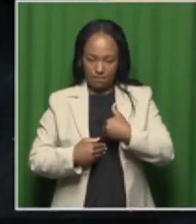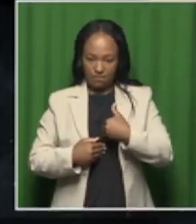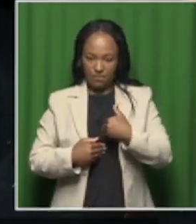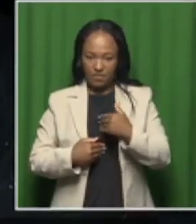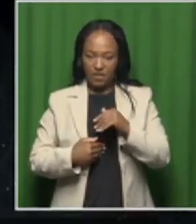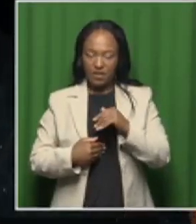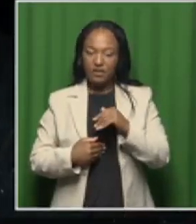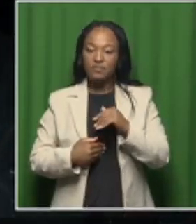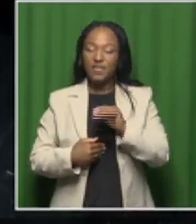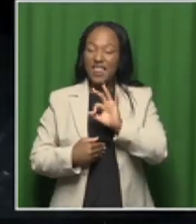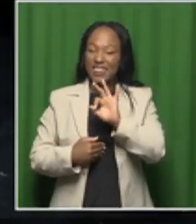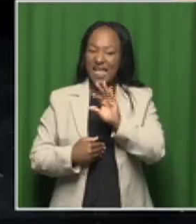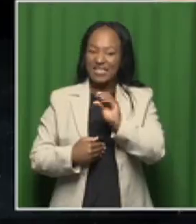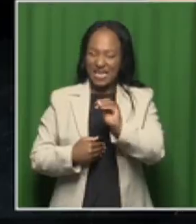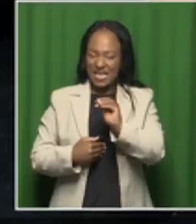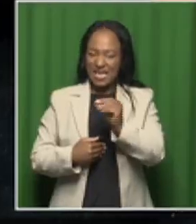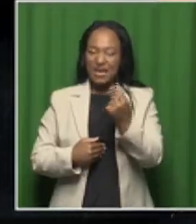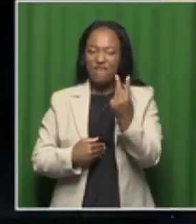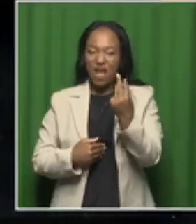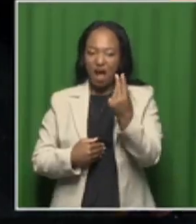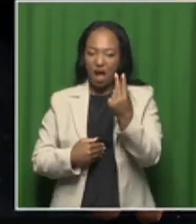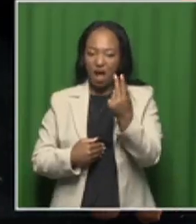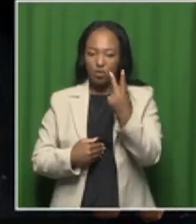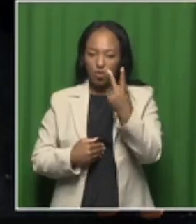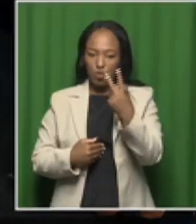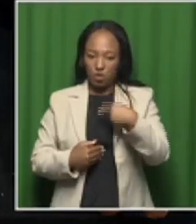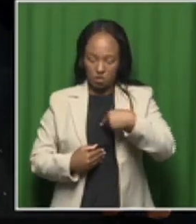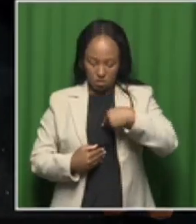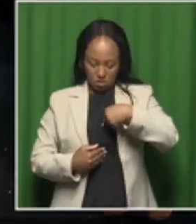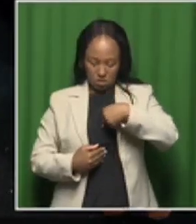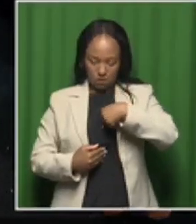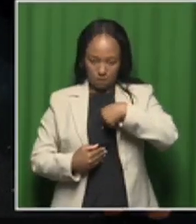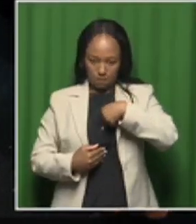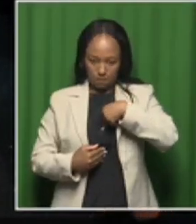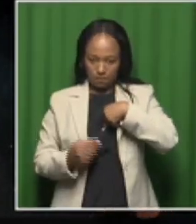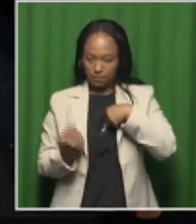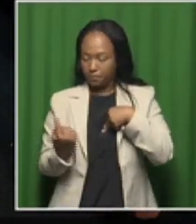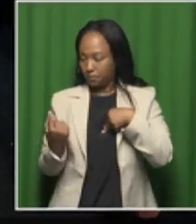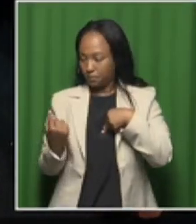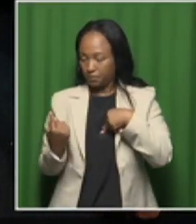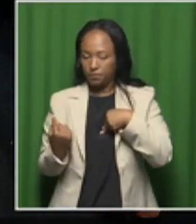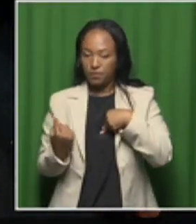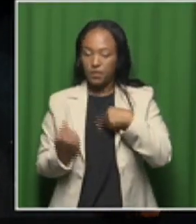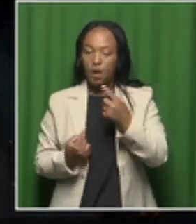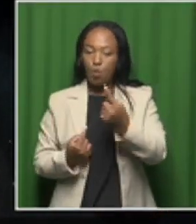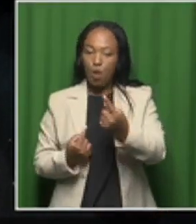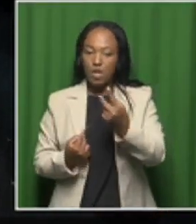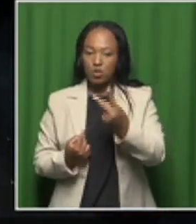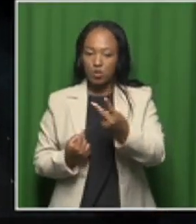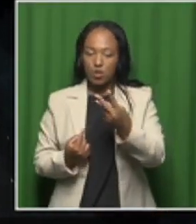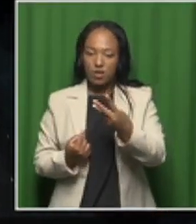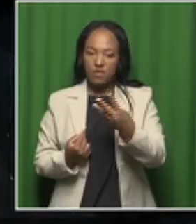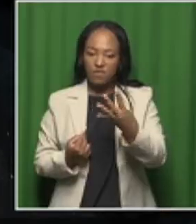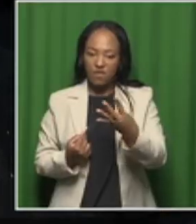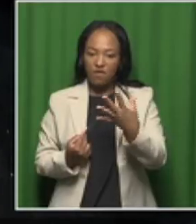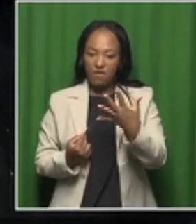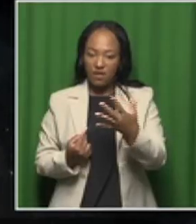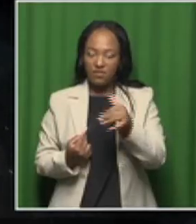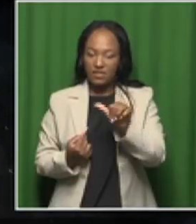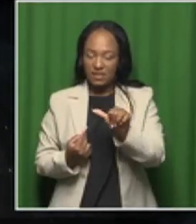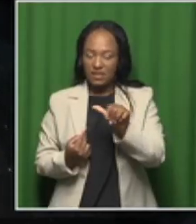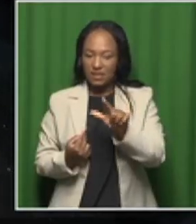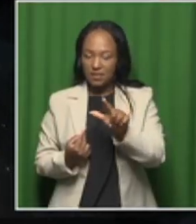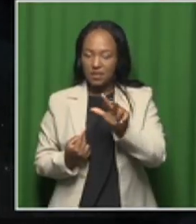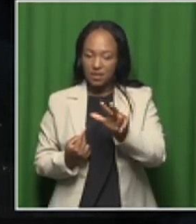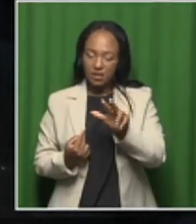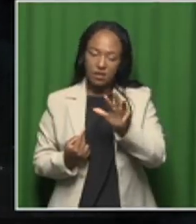chest compressions with the 2 fingers on the baby. Okay. Okay. And here we go. 1, 2, 3, 4, 5, 6, 7, 8,